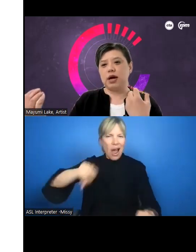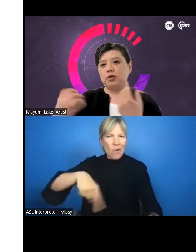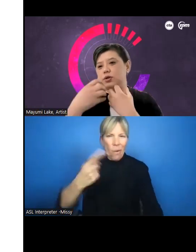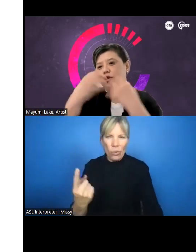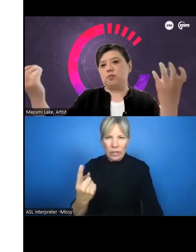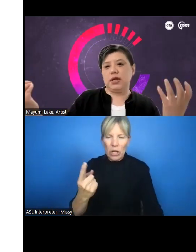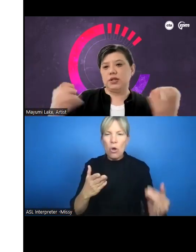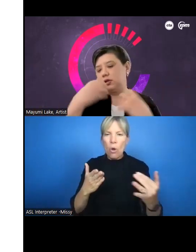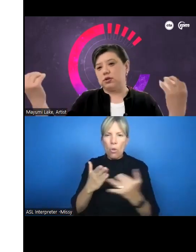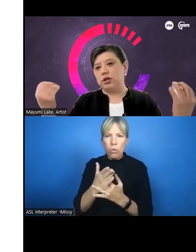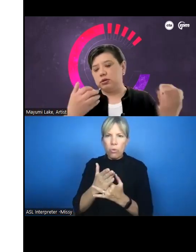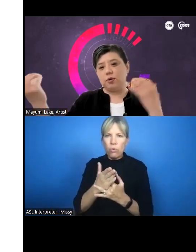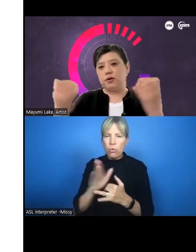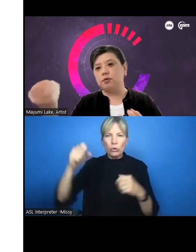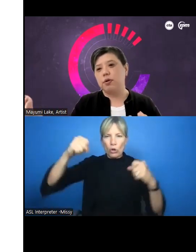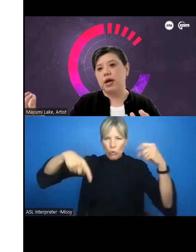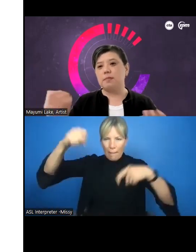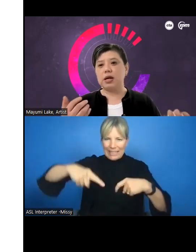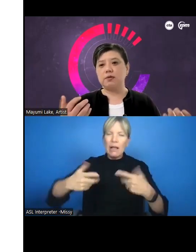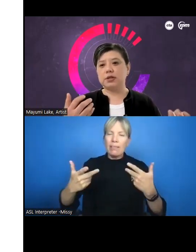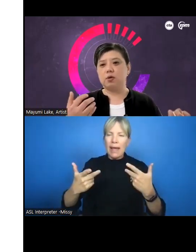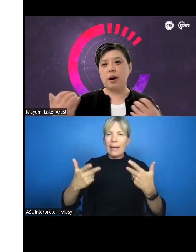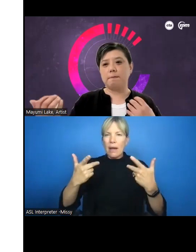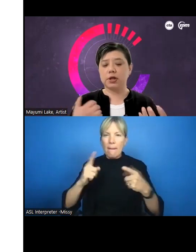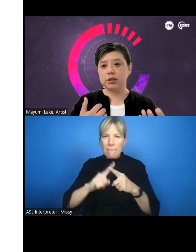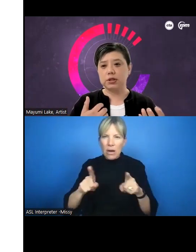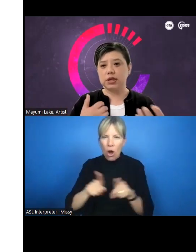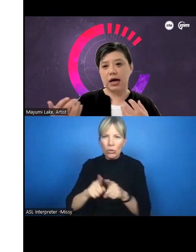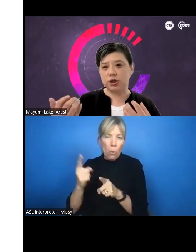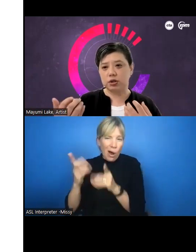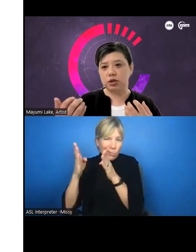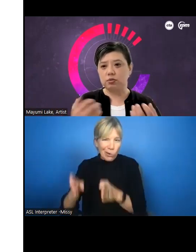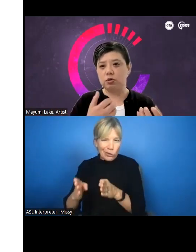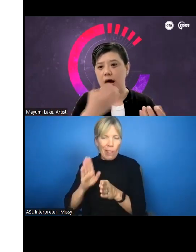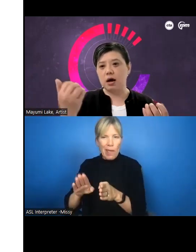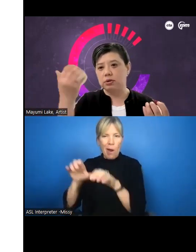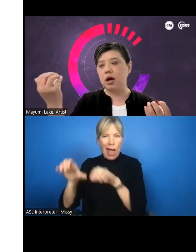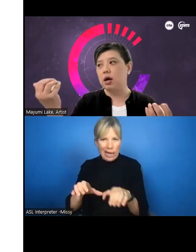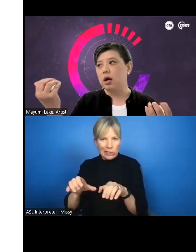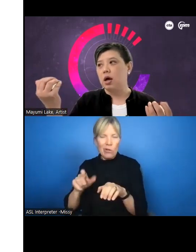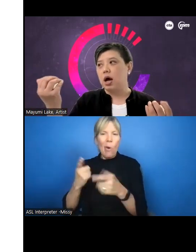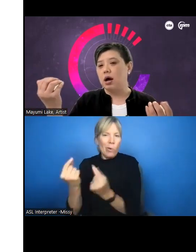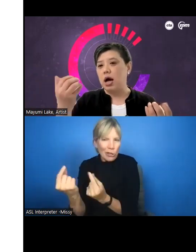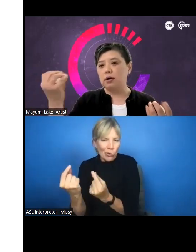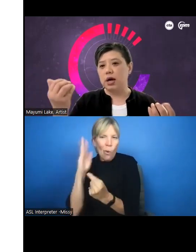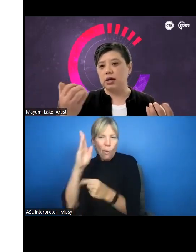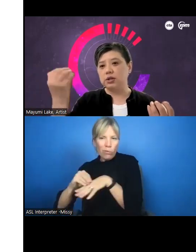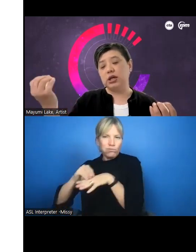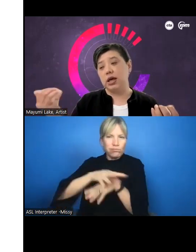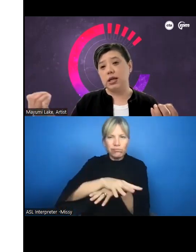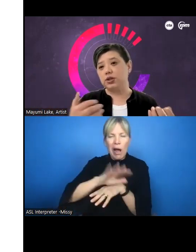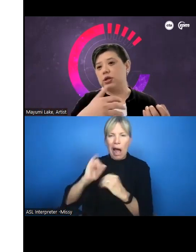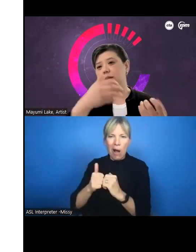through those droplets or, the body fluid, but it was one person's action will how that